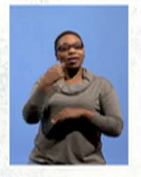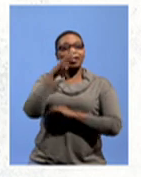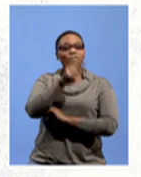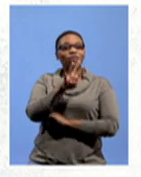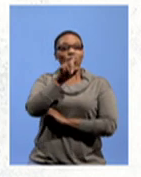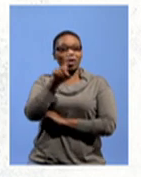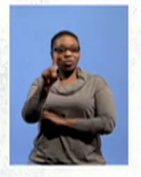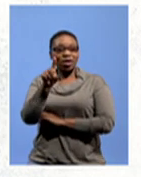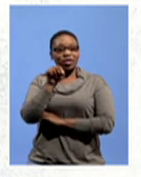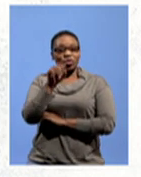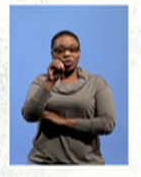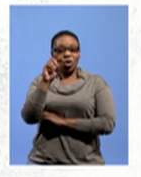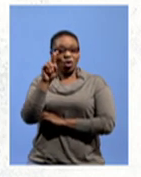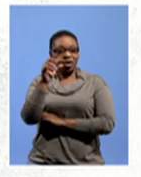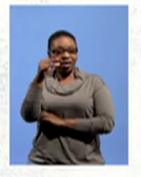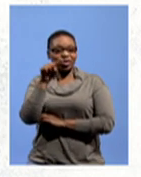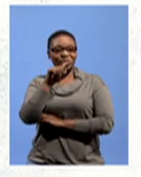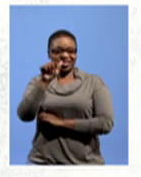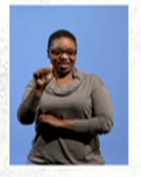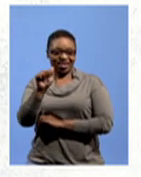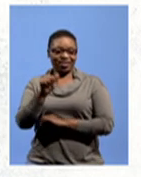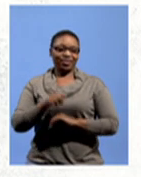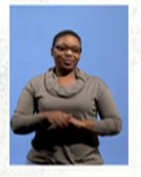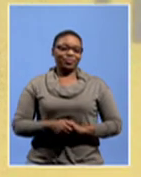real411.org.za to help fight disinformation together.